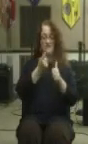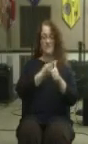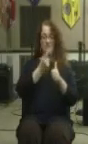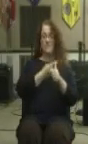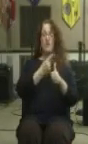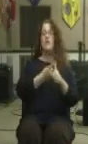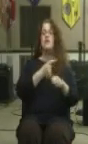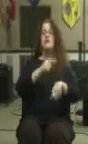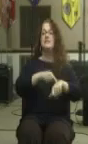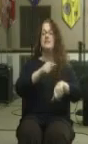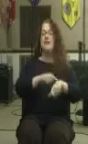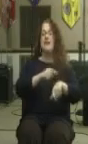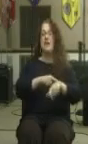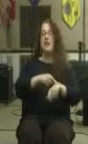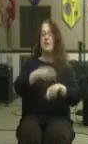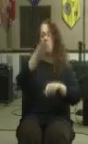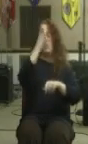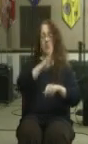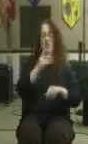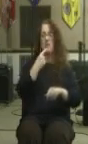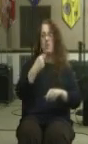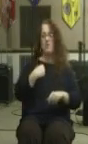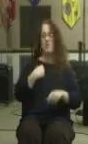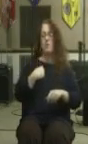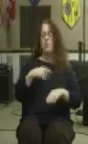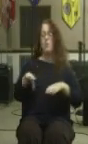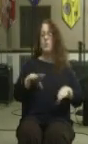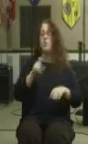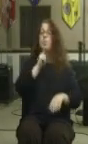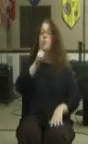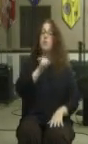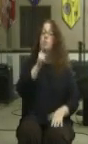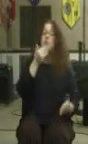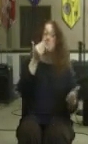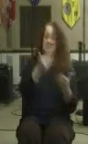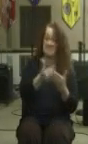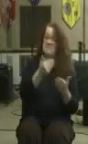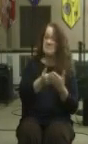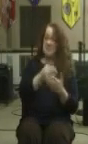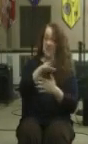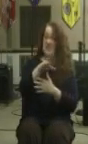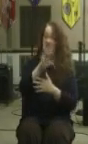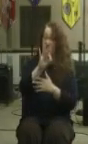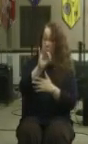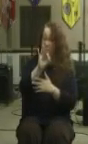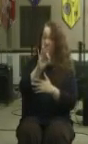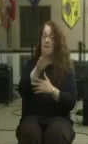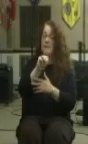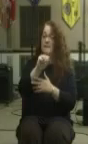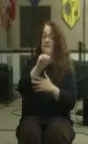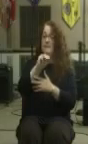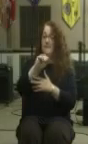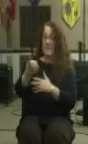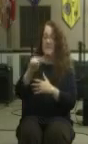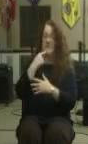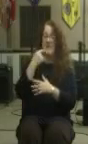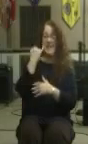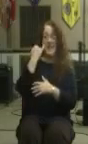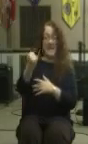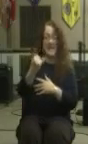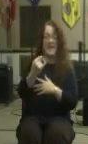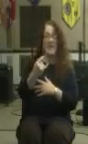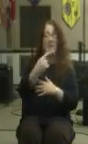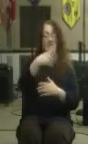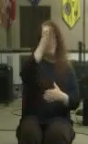first time God told us about Anniston, Alabama. We were doing really, really well in Miami. And I asked my wife, if God were to tell